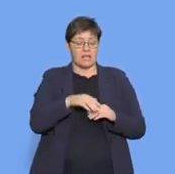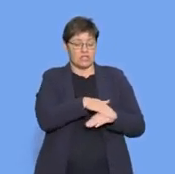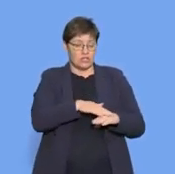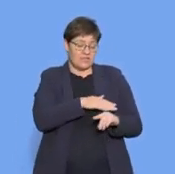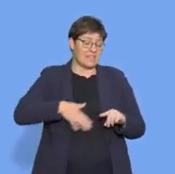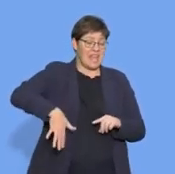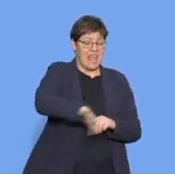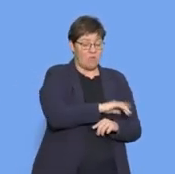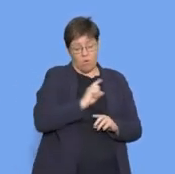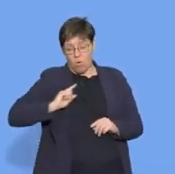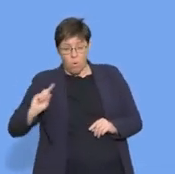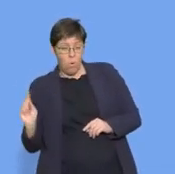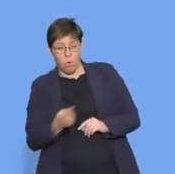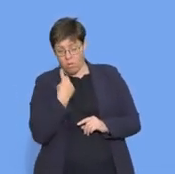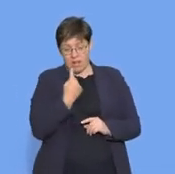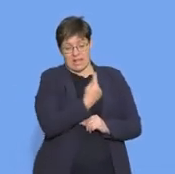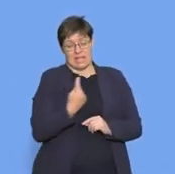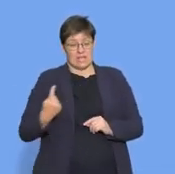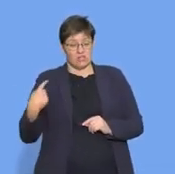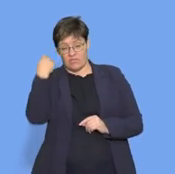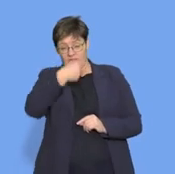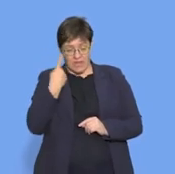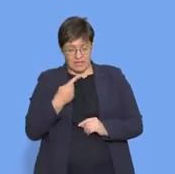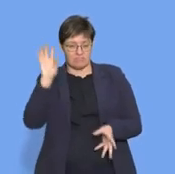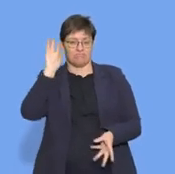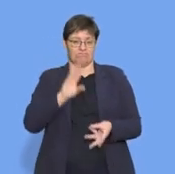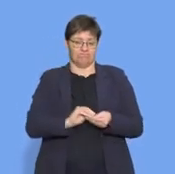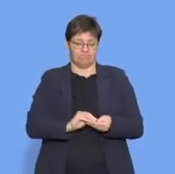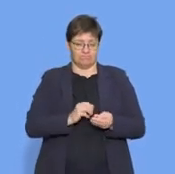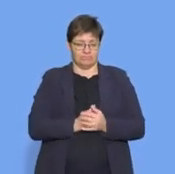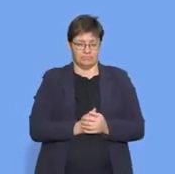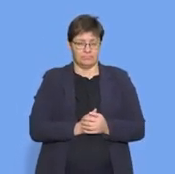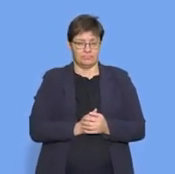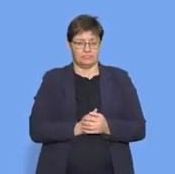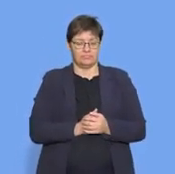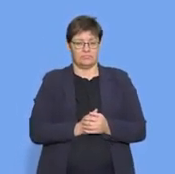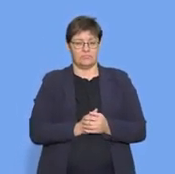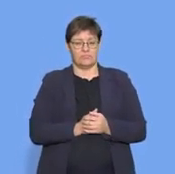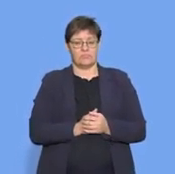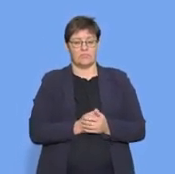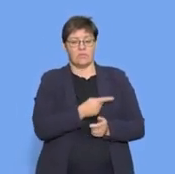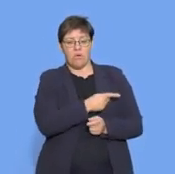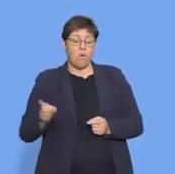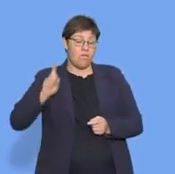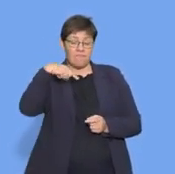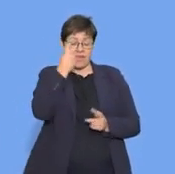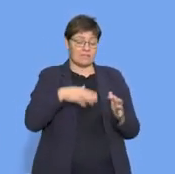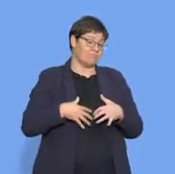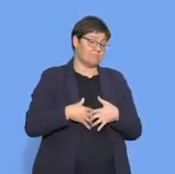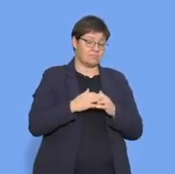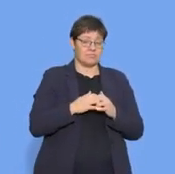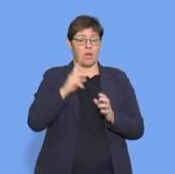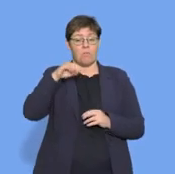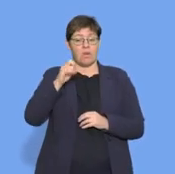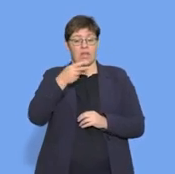together the areas of each face of a polyhedron together. So all of the faces that